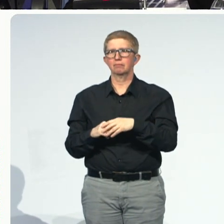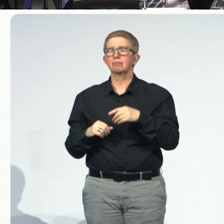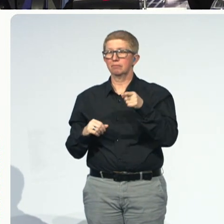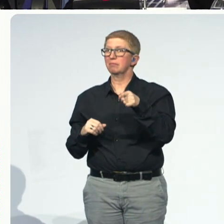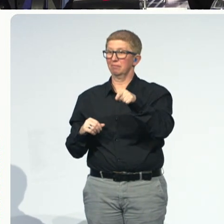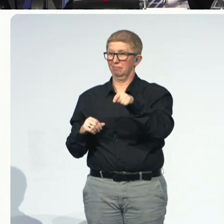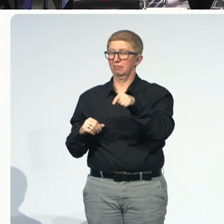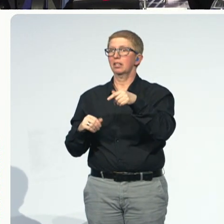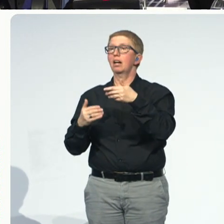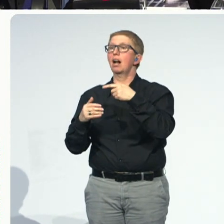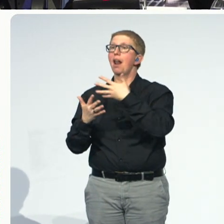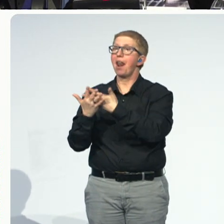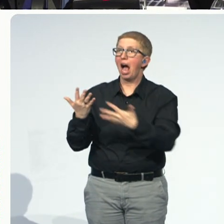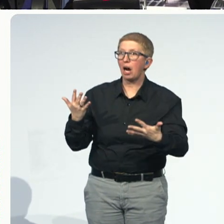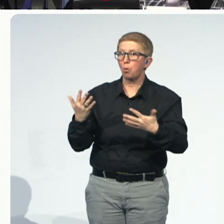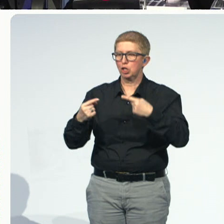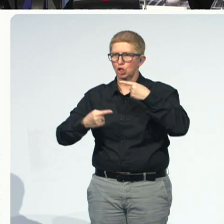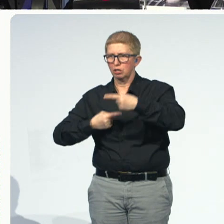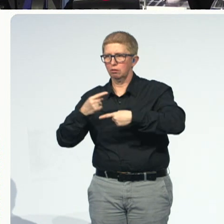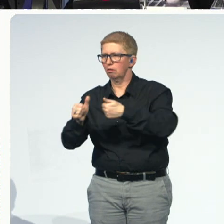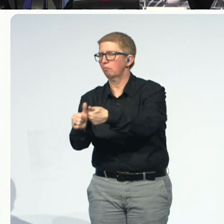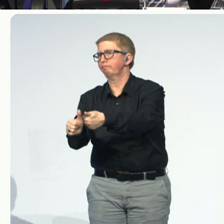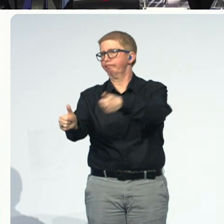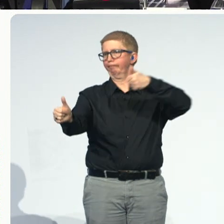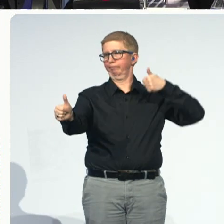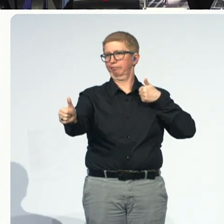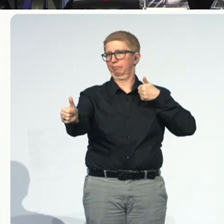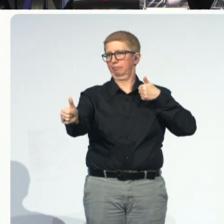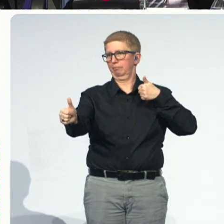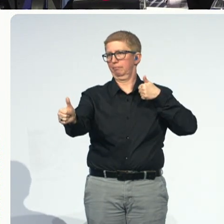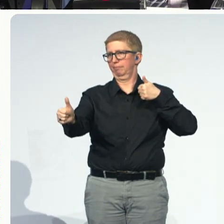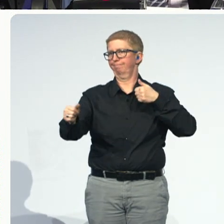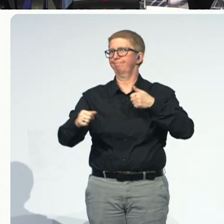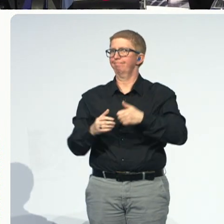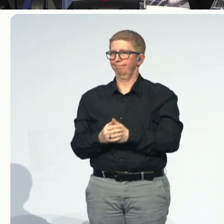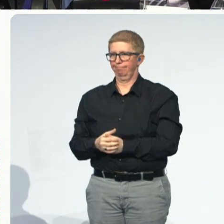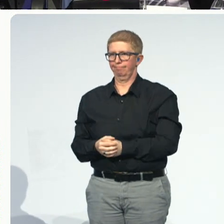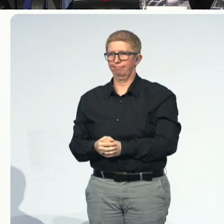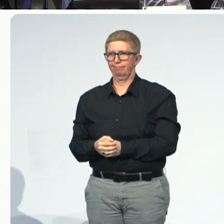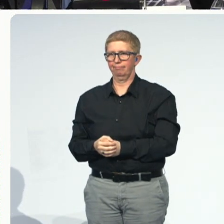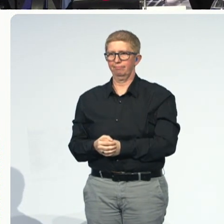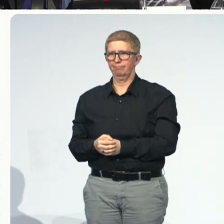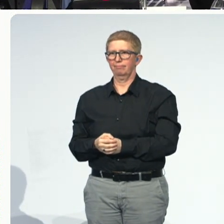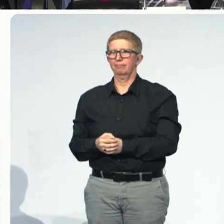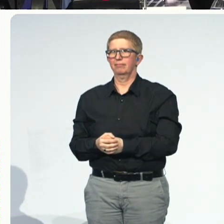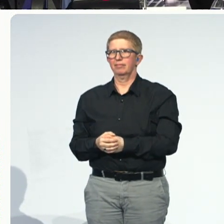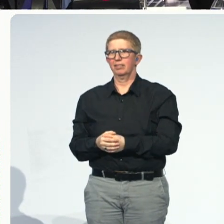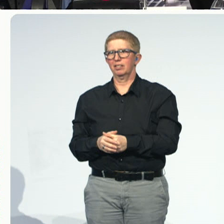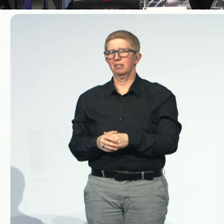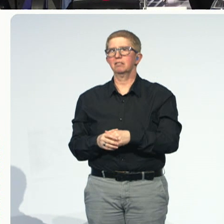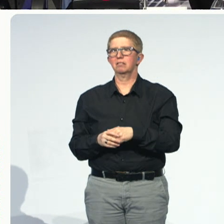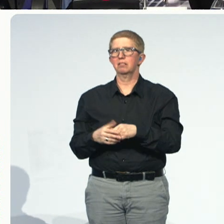31% of the students are also failed in 3 basic subjects in their elementary level. And so